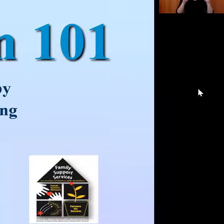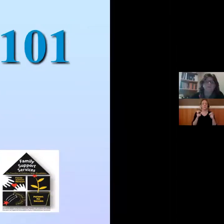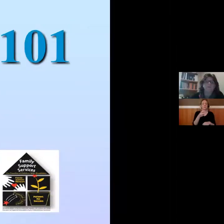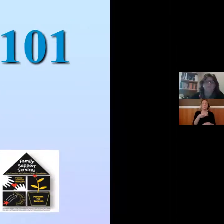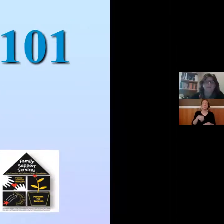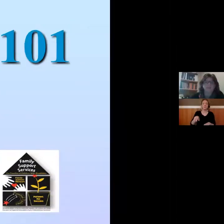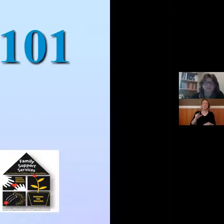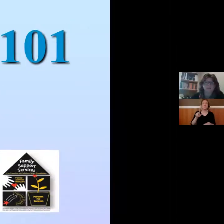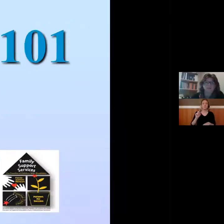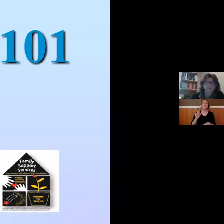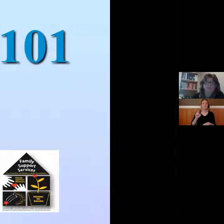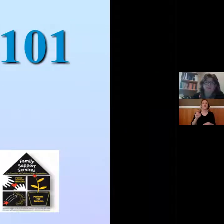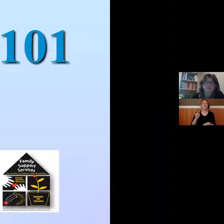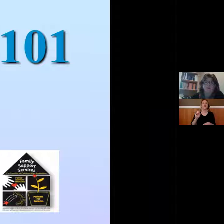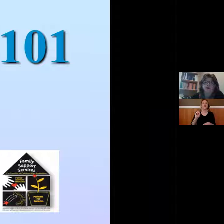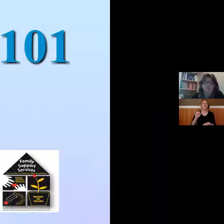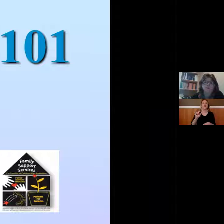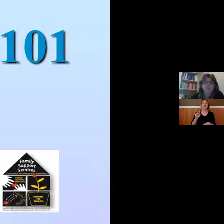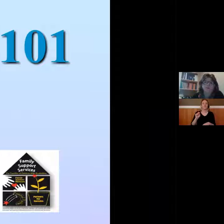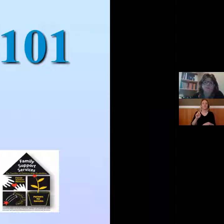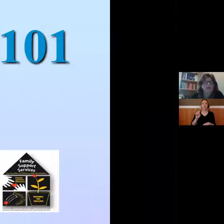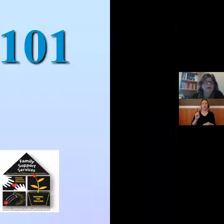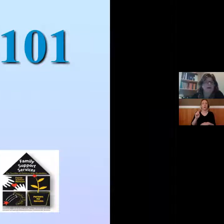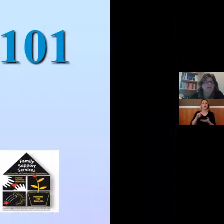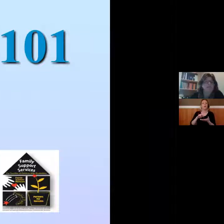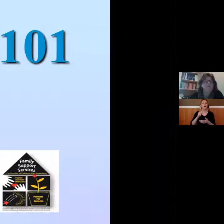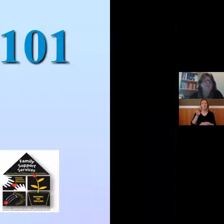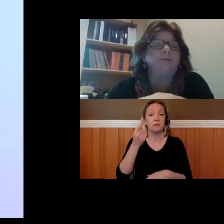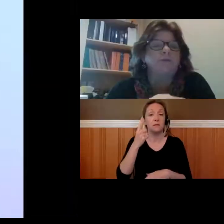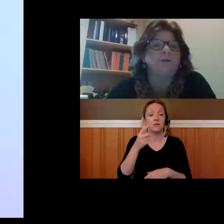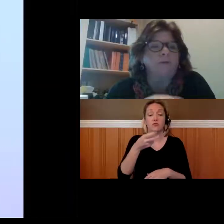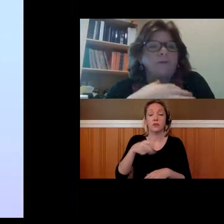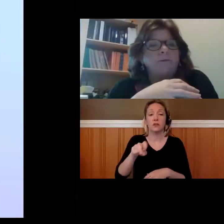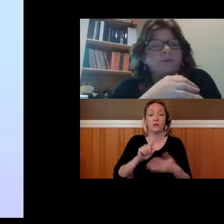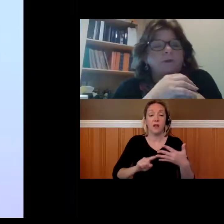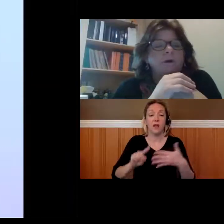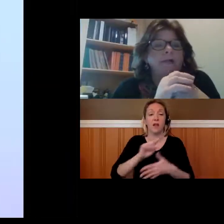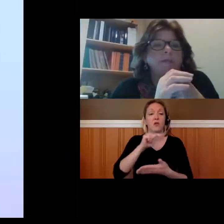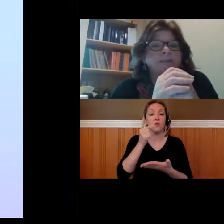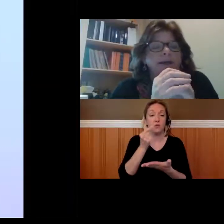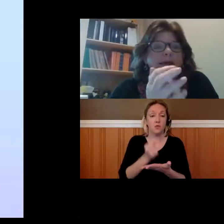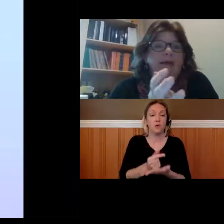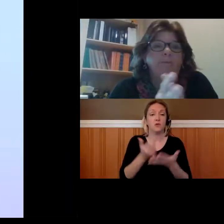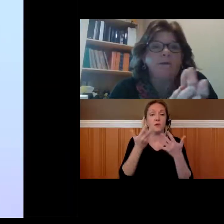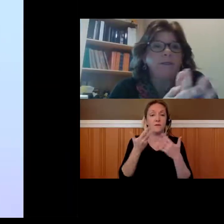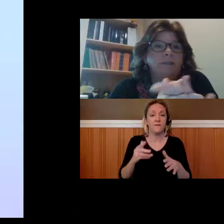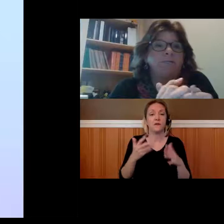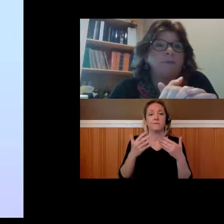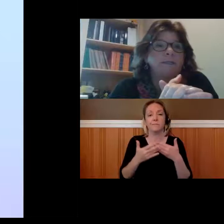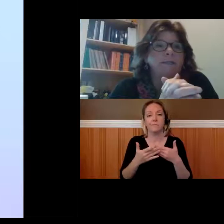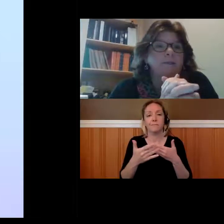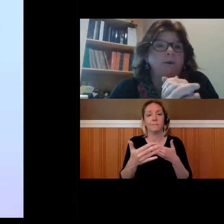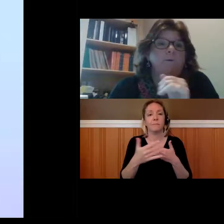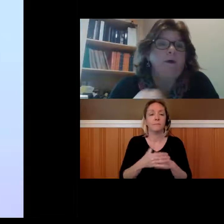is post-secondary transition. So we're talking about children or students who are ages, in Maryland it's